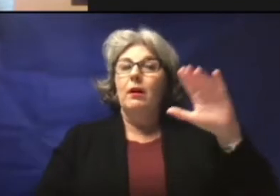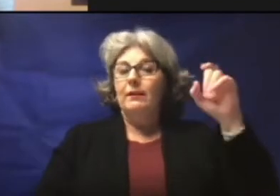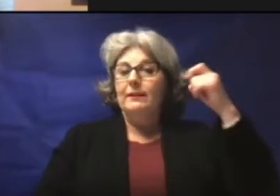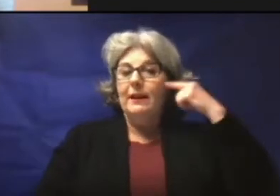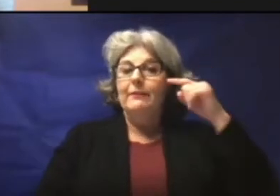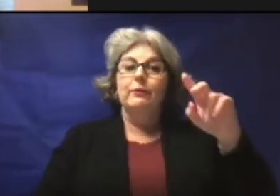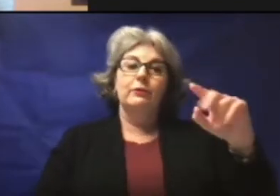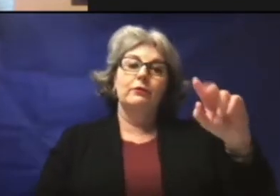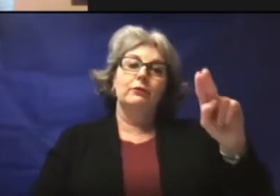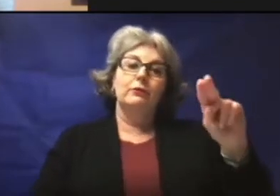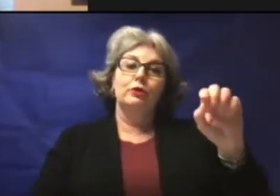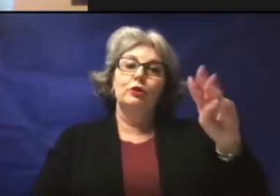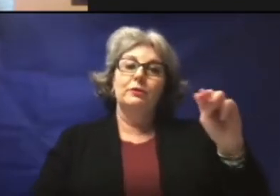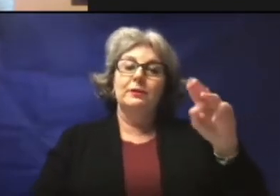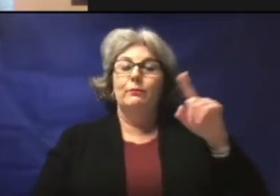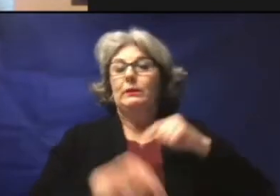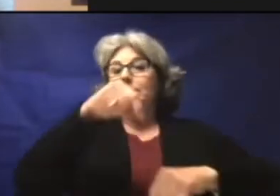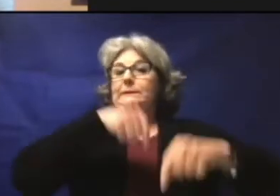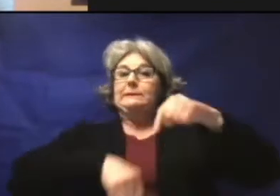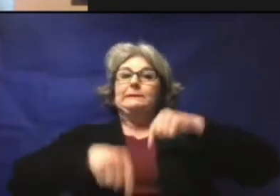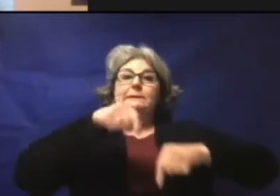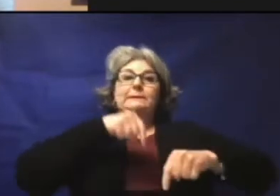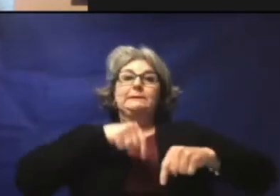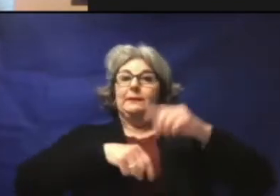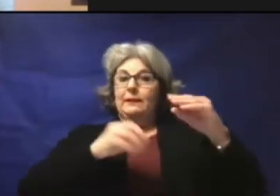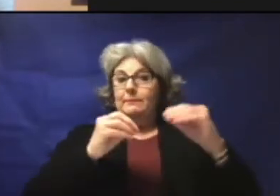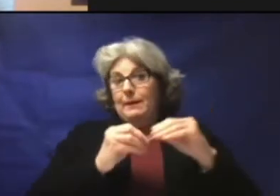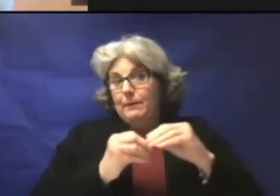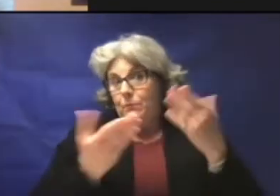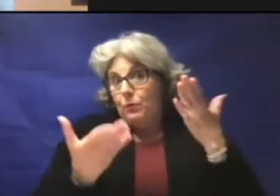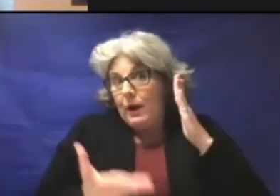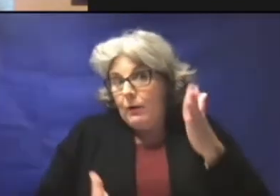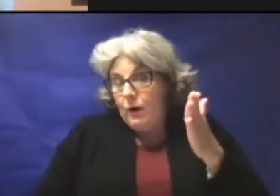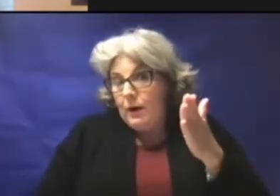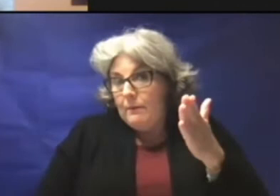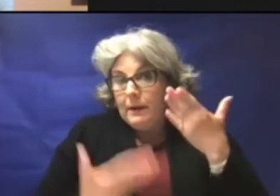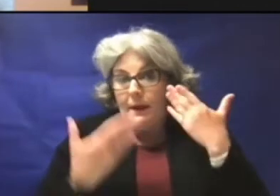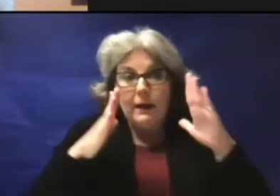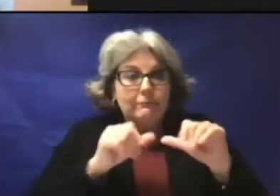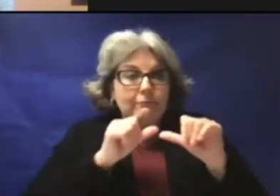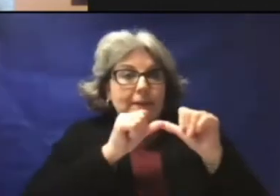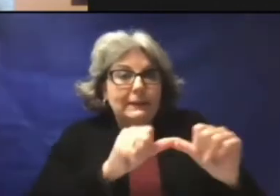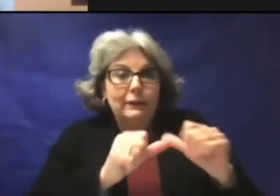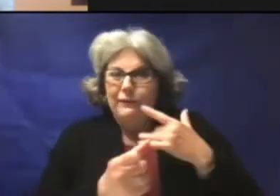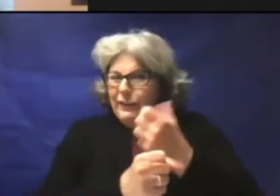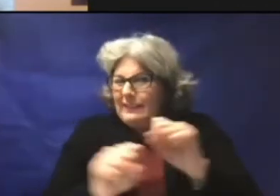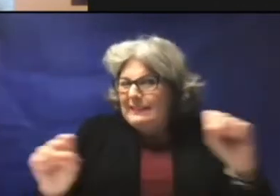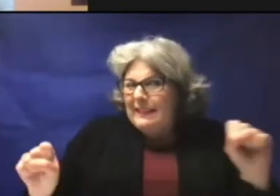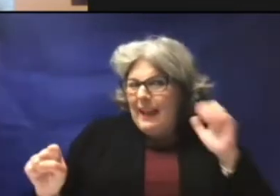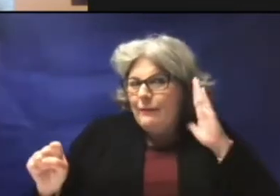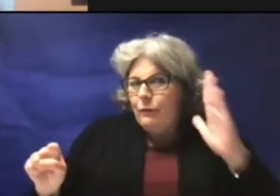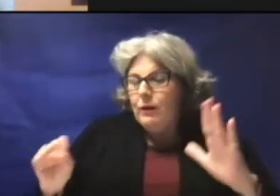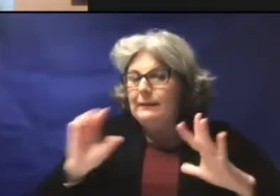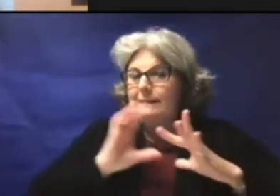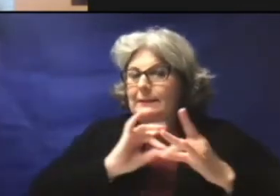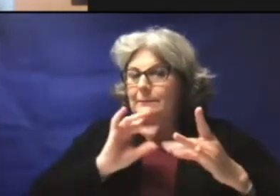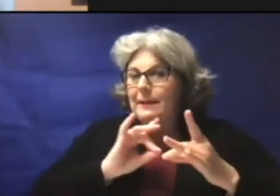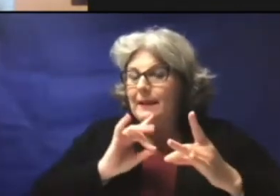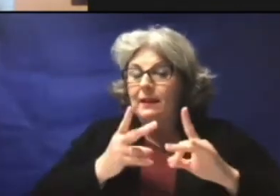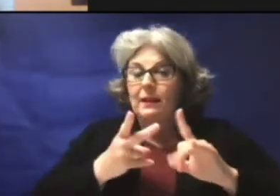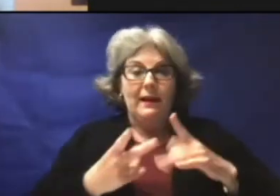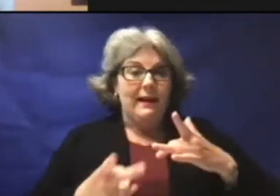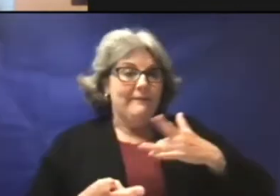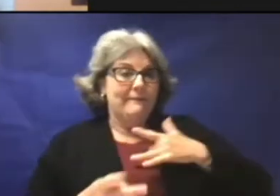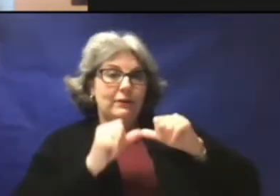us 10 steps back, if not even more than that, because I don't know if we'll continue to feel safe speaking about this. I don't know if we're